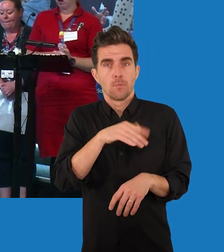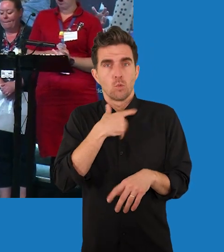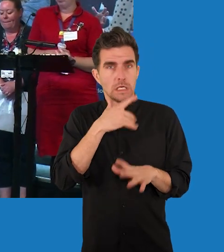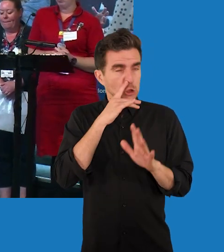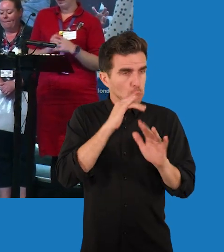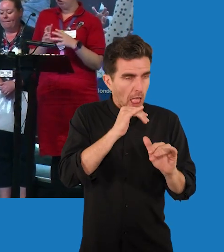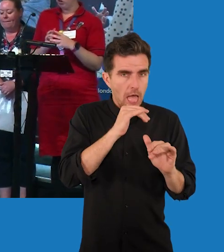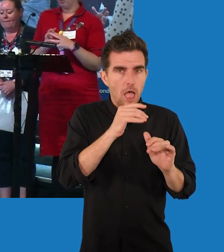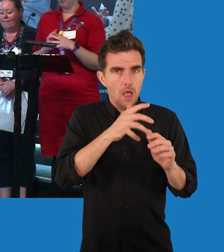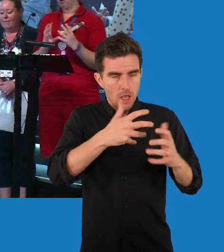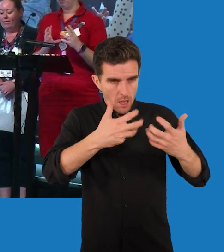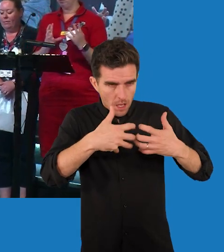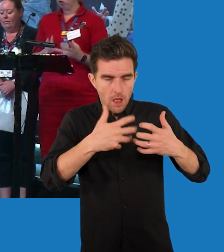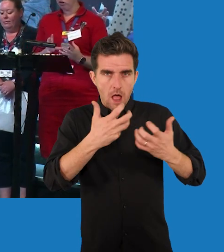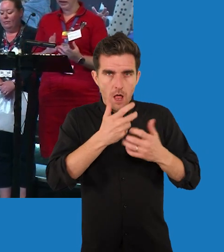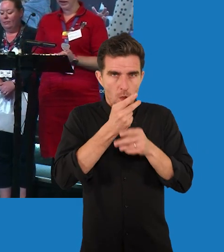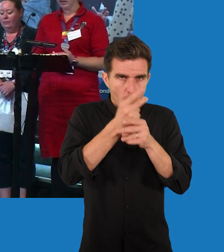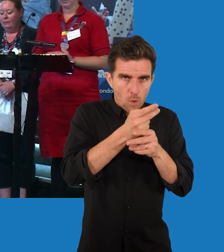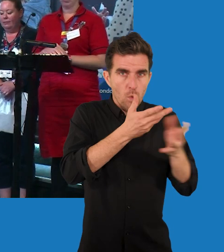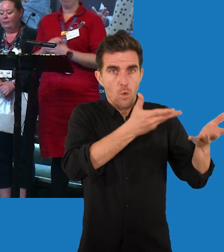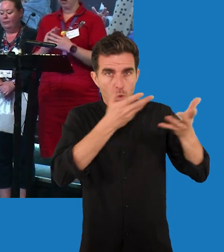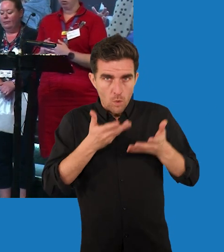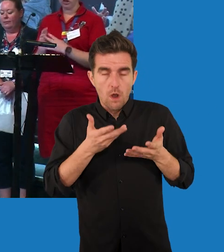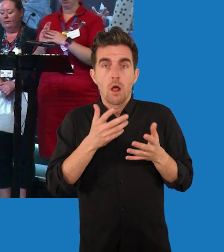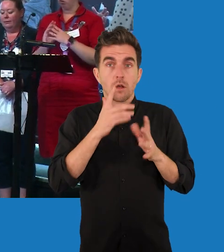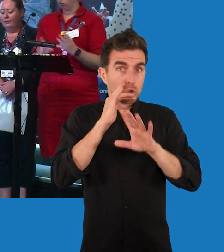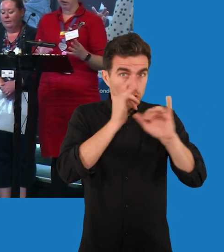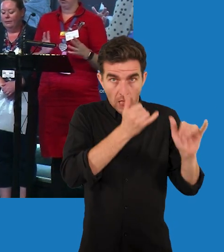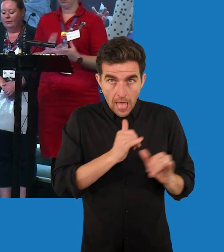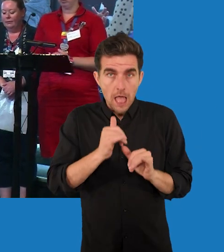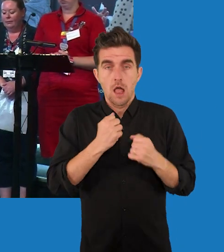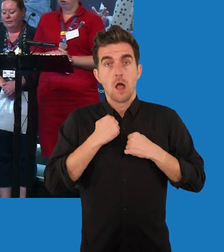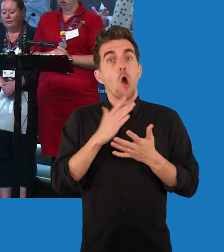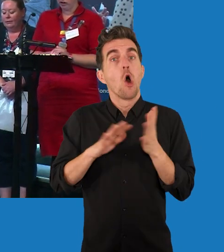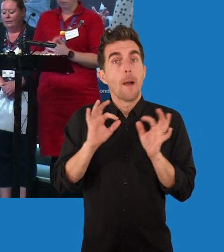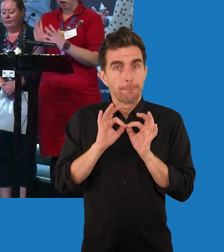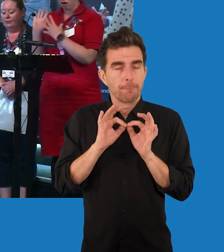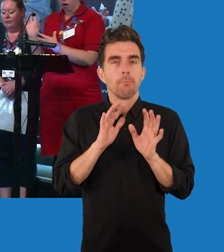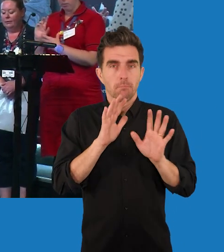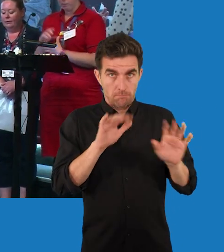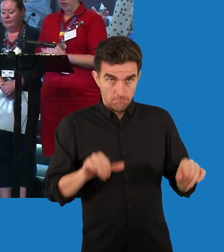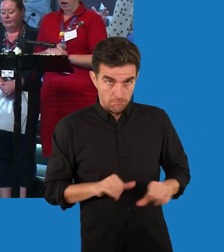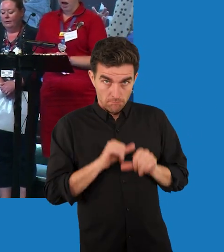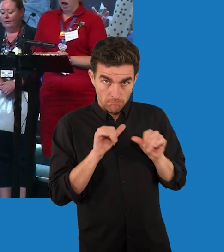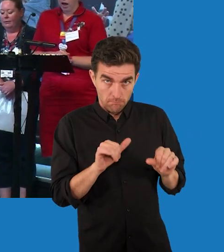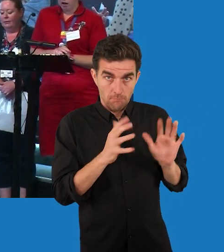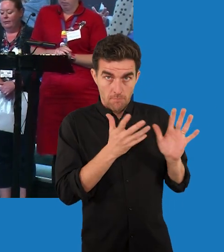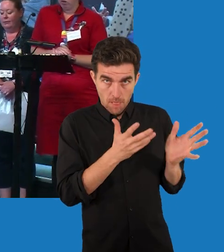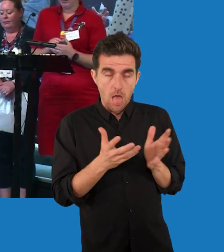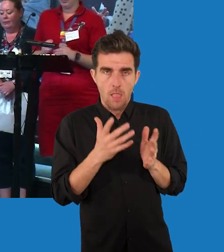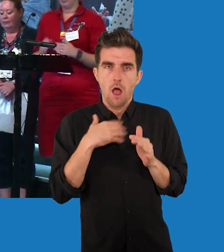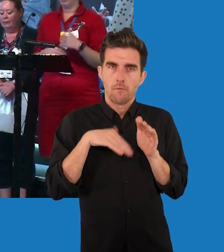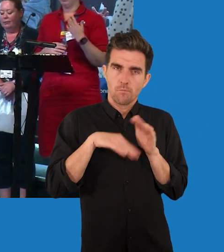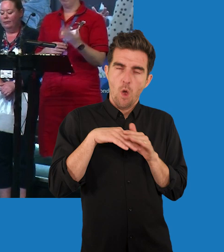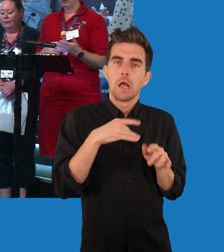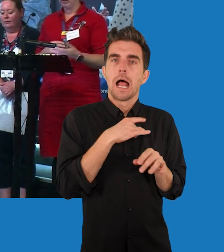went home, we issued her with our monitoring kit. So her vital signs were all being monitored by our hub. She